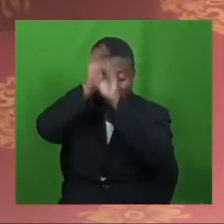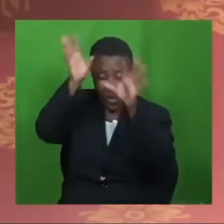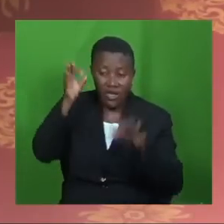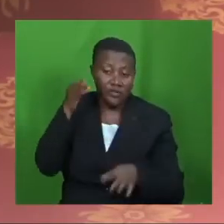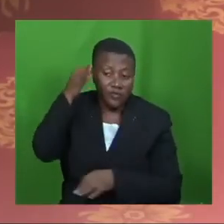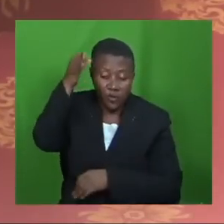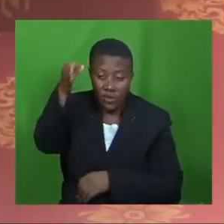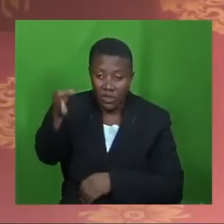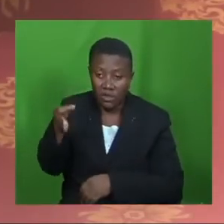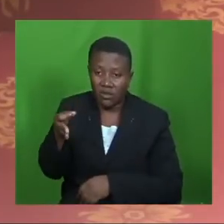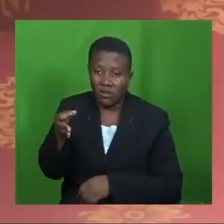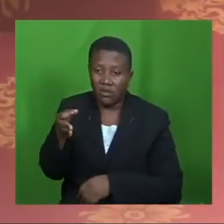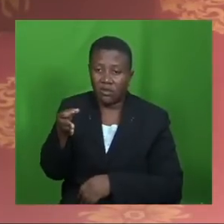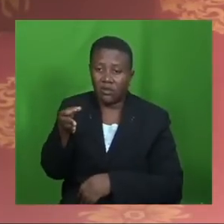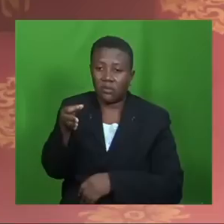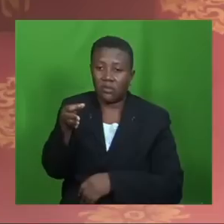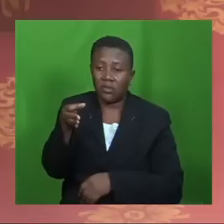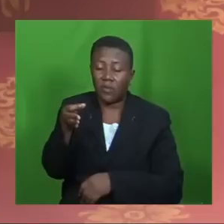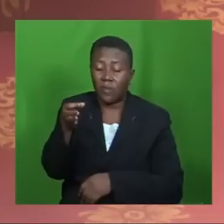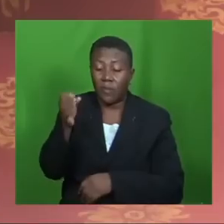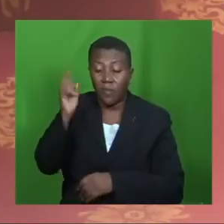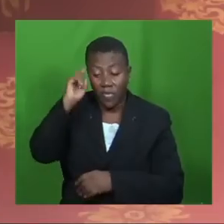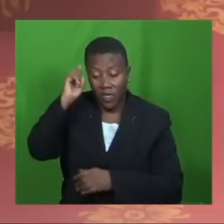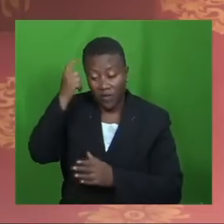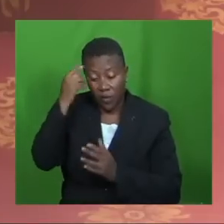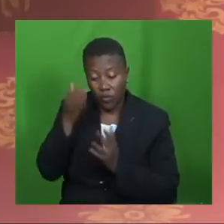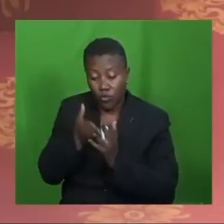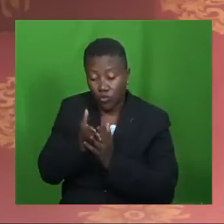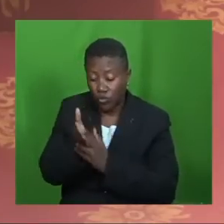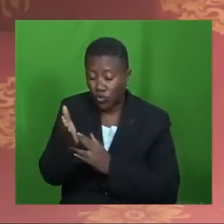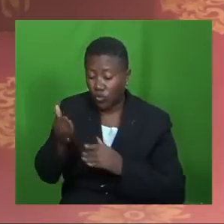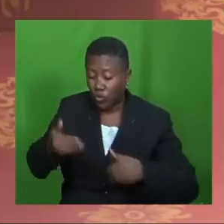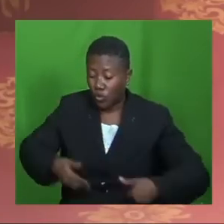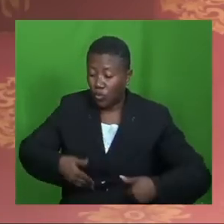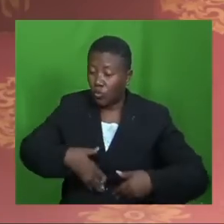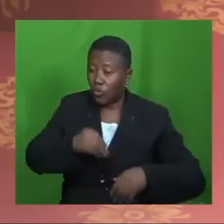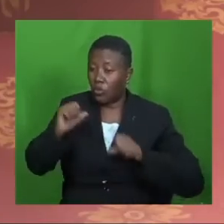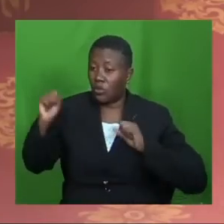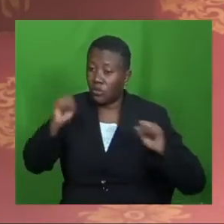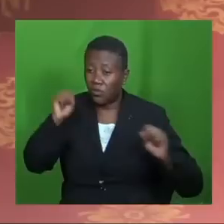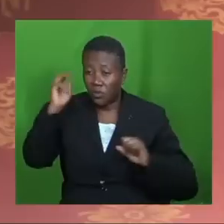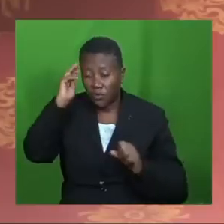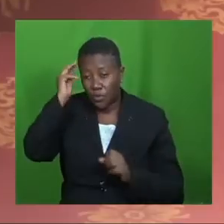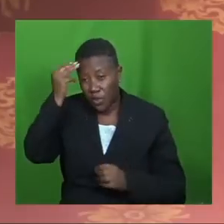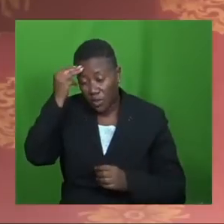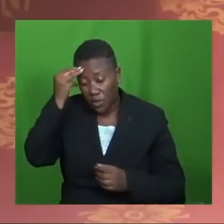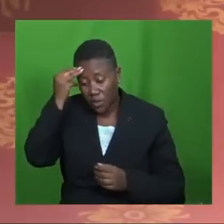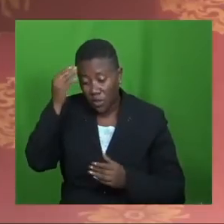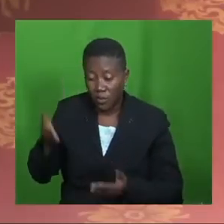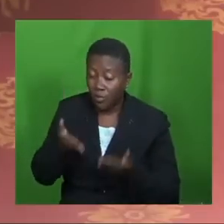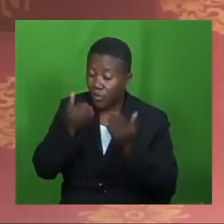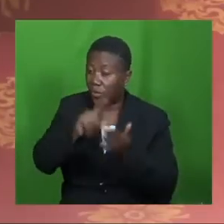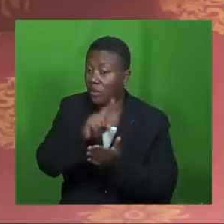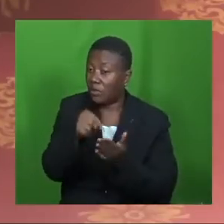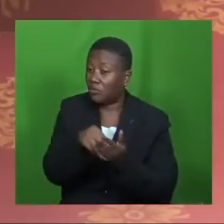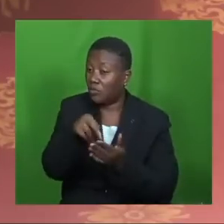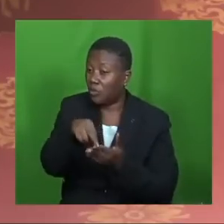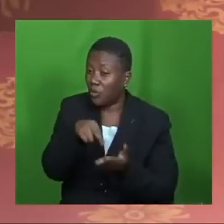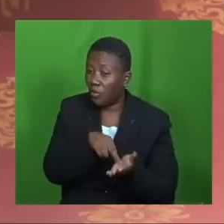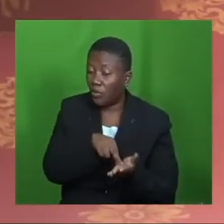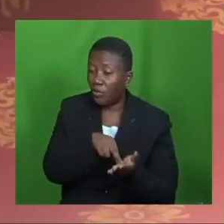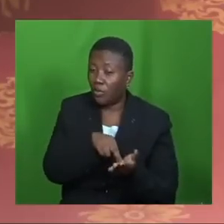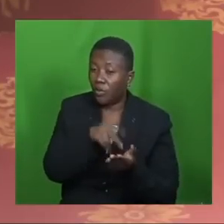serious reforms, and government through the Ministry of Youth and Sports is committed in leading these reforms. Mr. Speaker, the